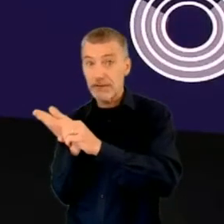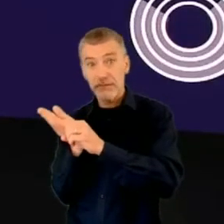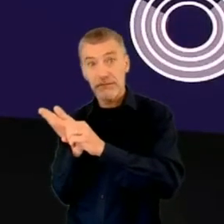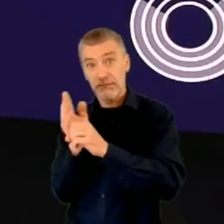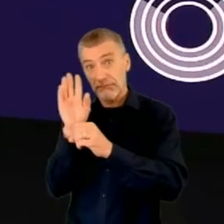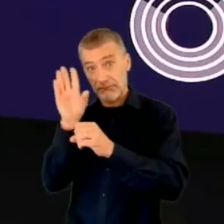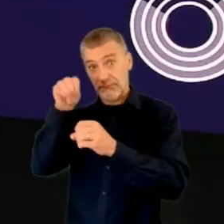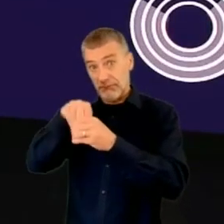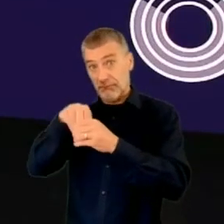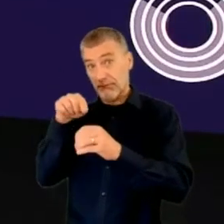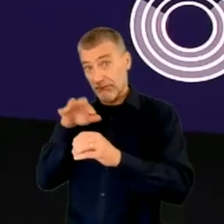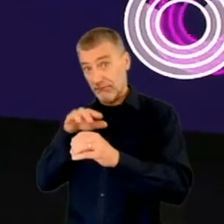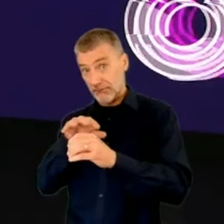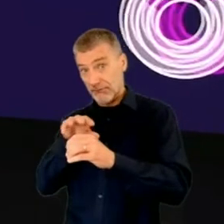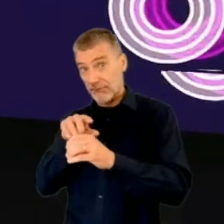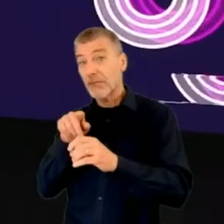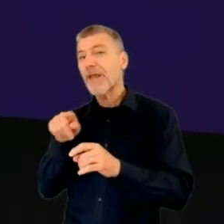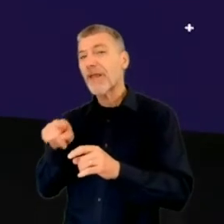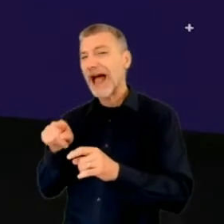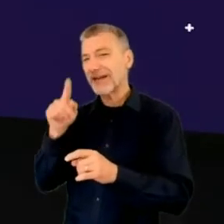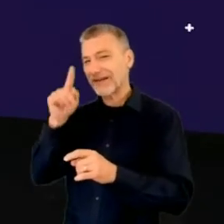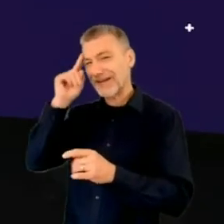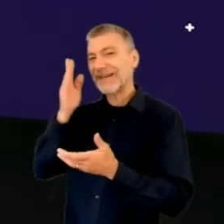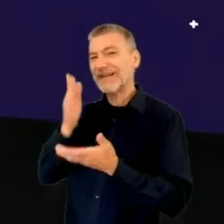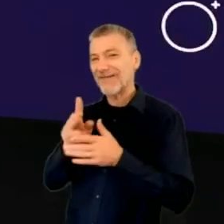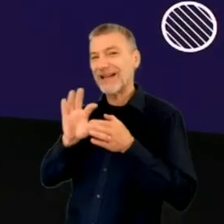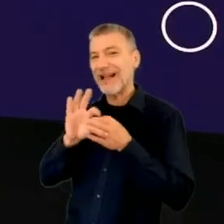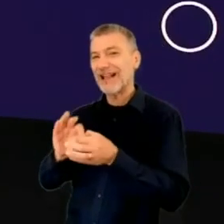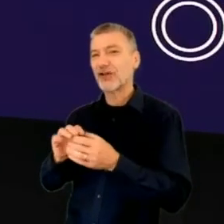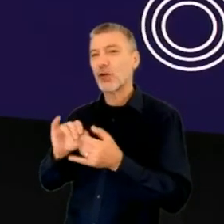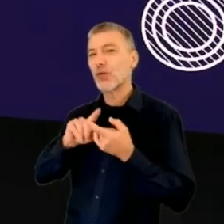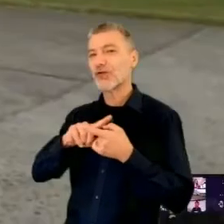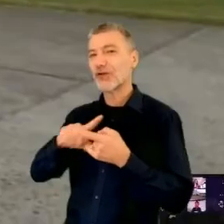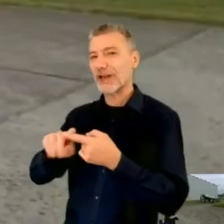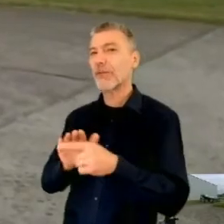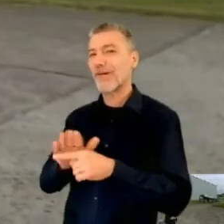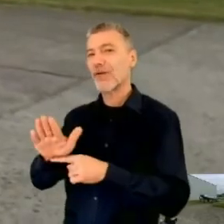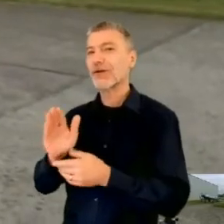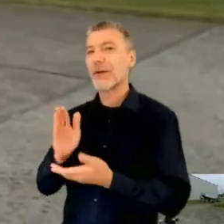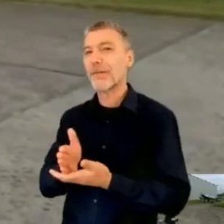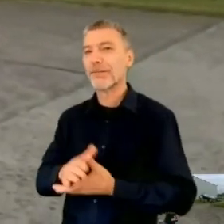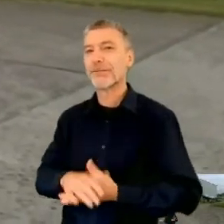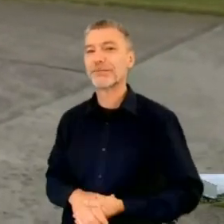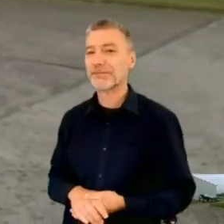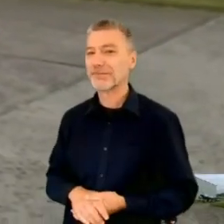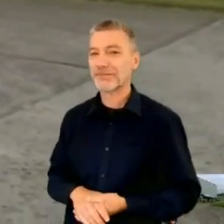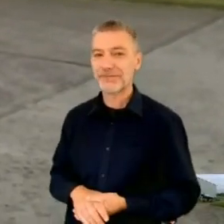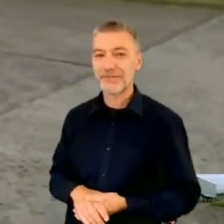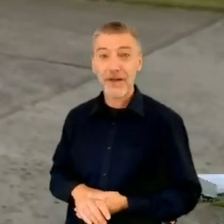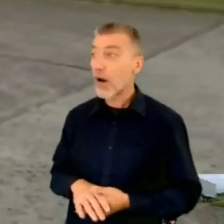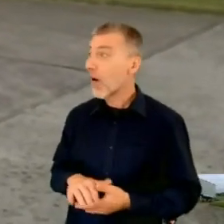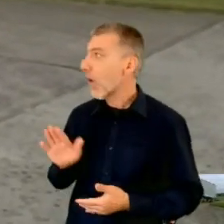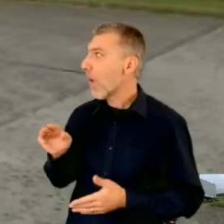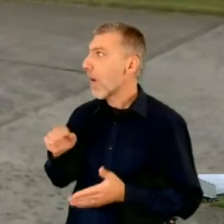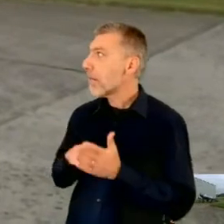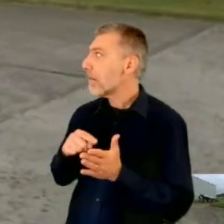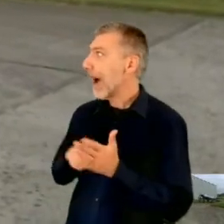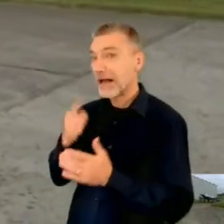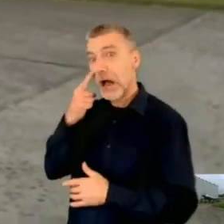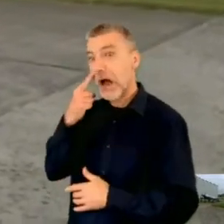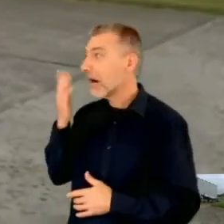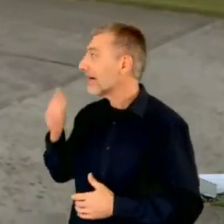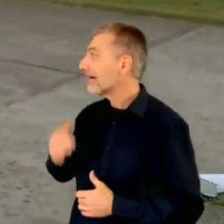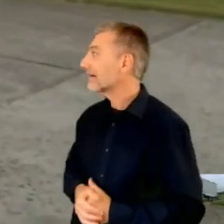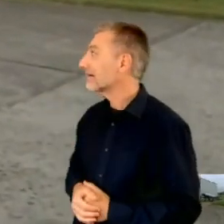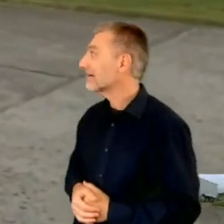the route to a more sustainable future. Thank you, Byron. Matt, I can see the propellers going now, but